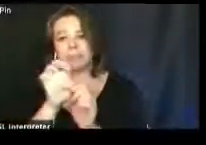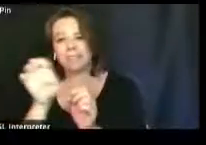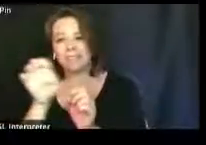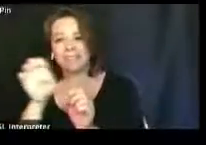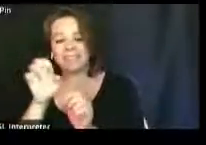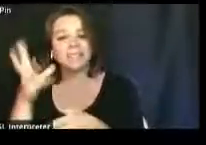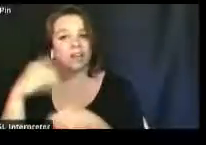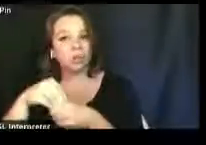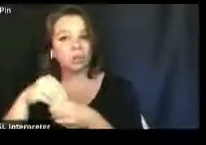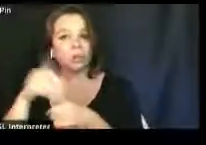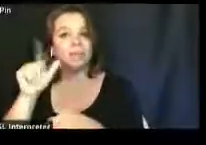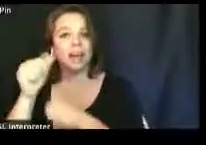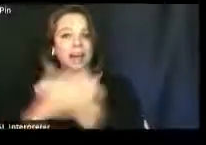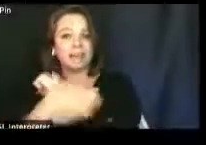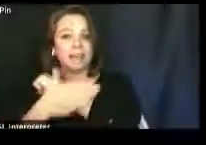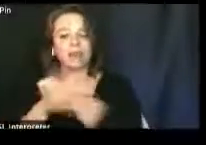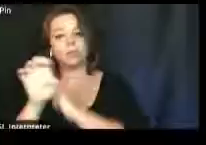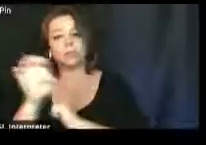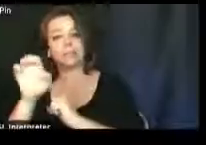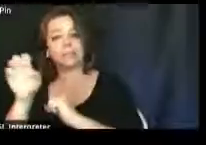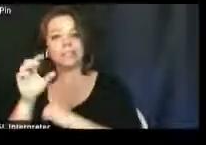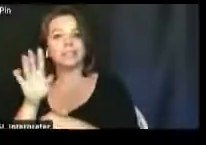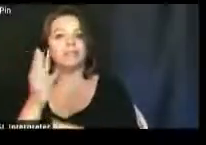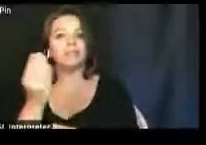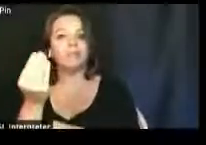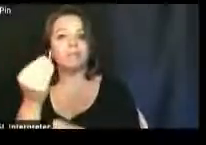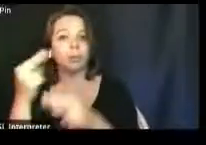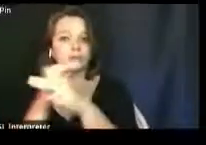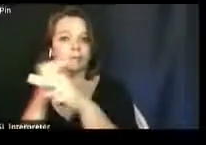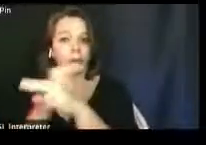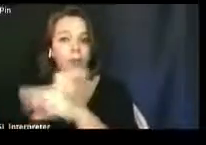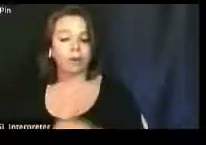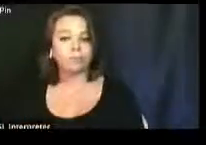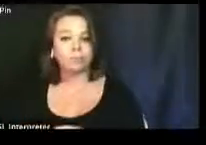County to the east of the 14 freeway.